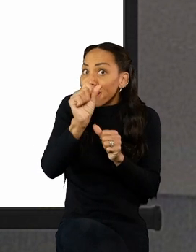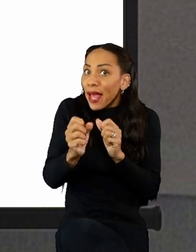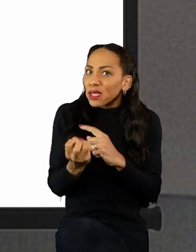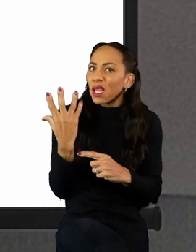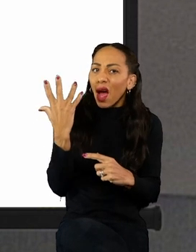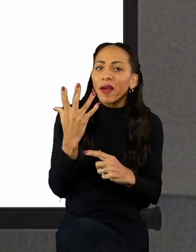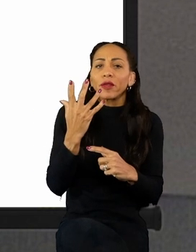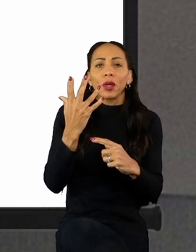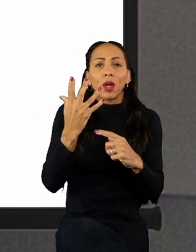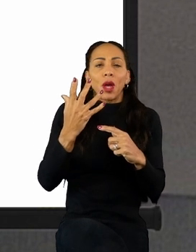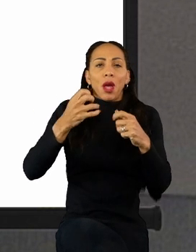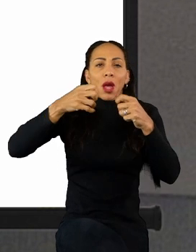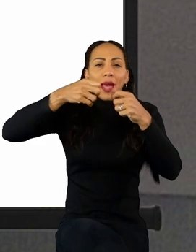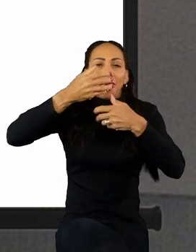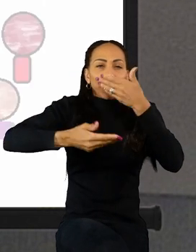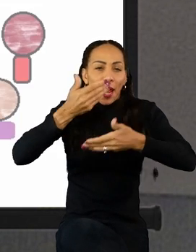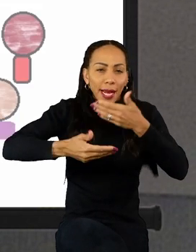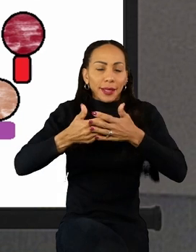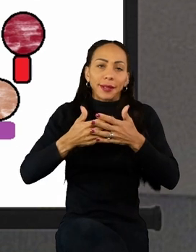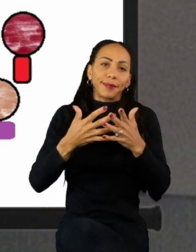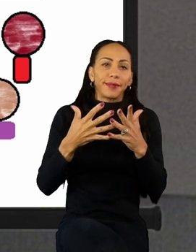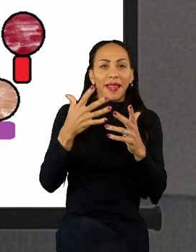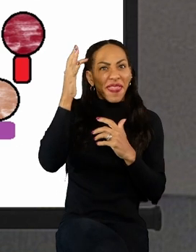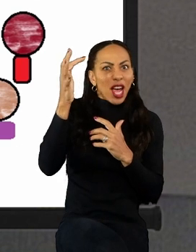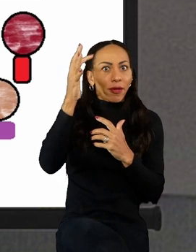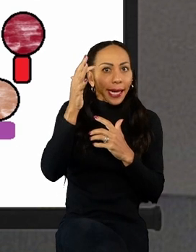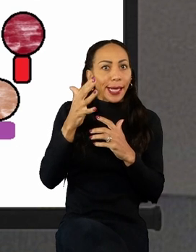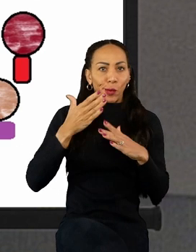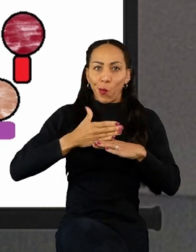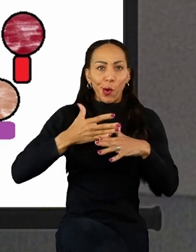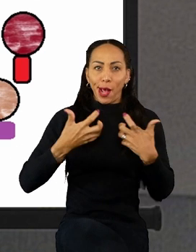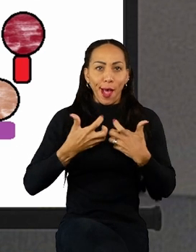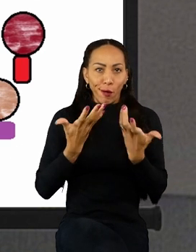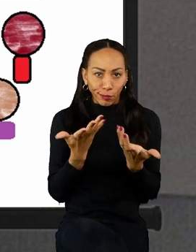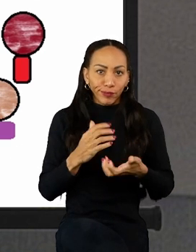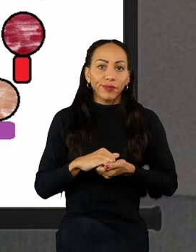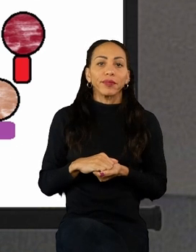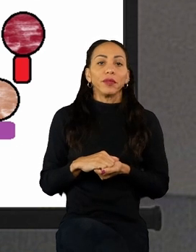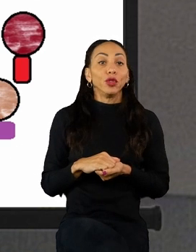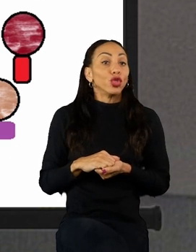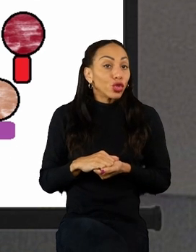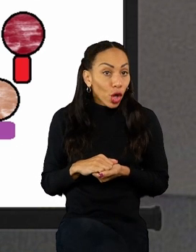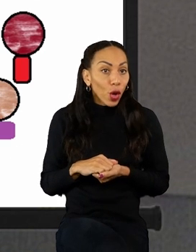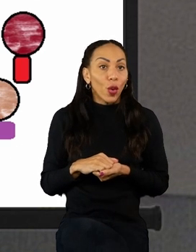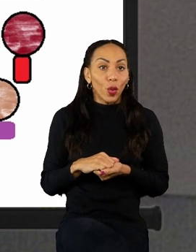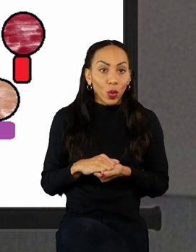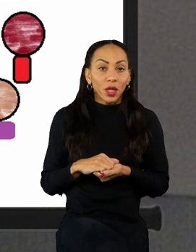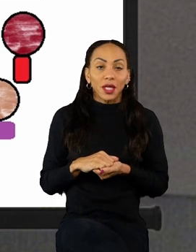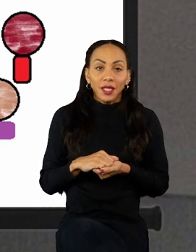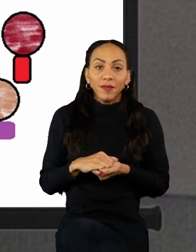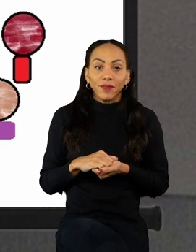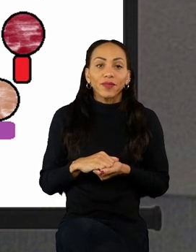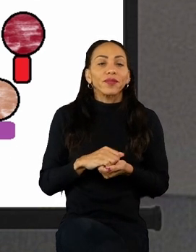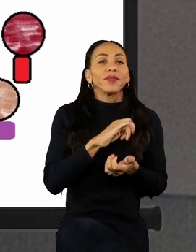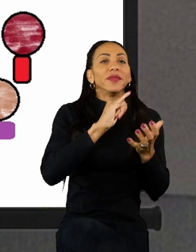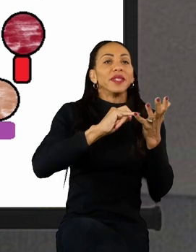slide hopefully helps to kind of like break down a bit of how it might work. So the in-person